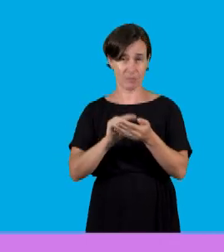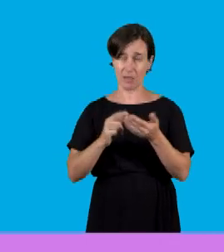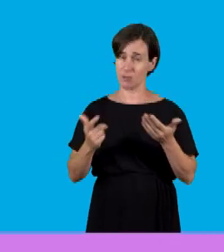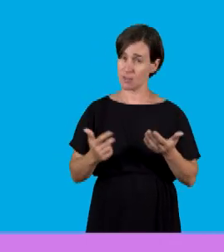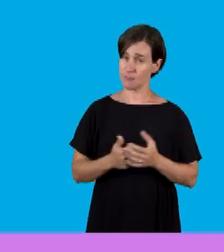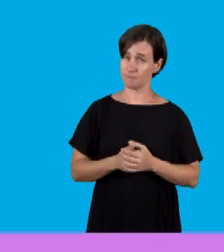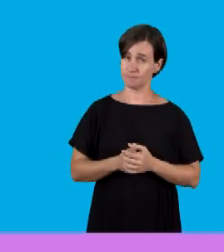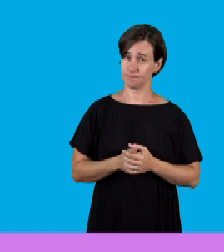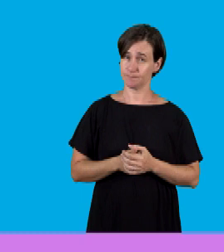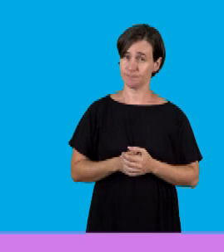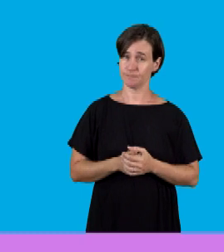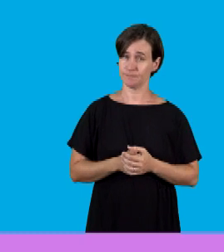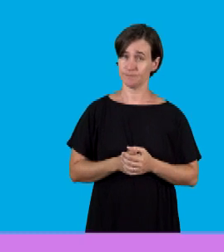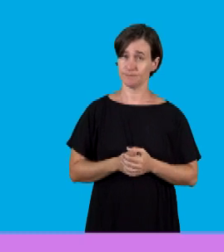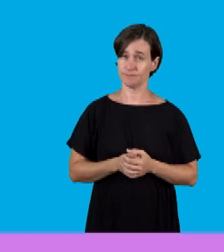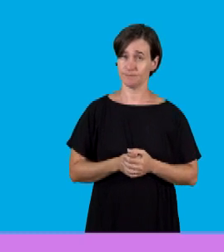getting